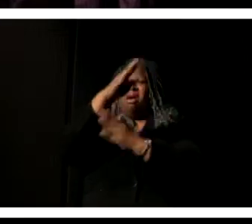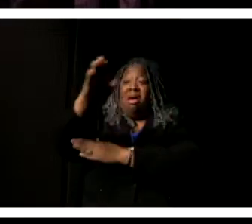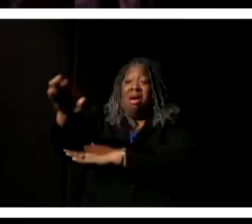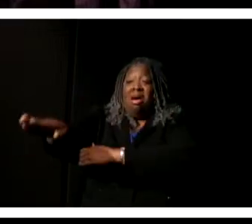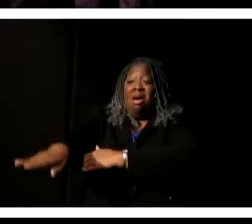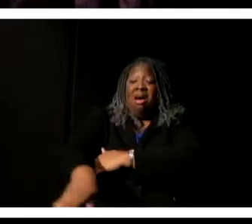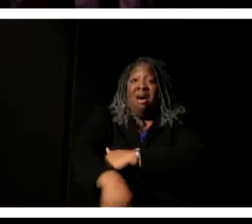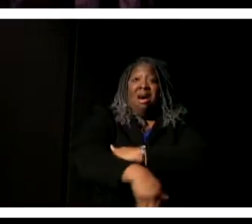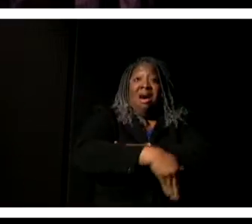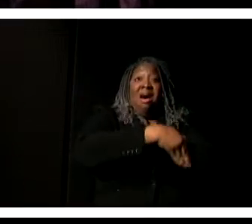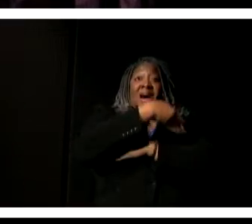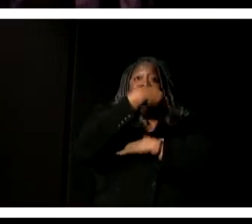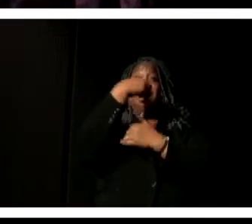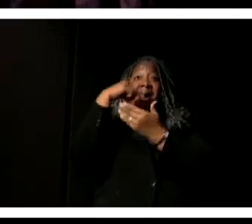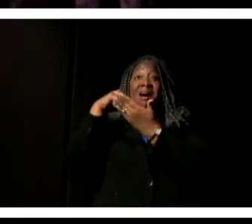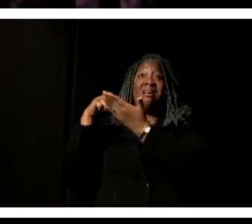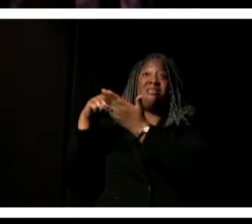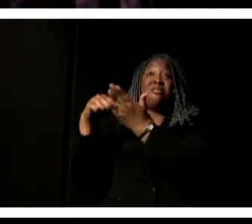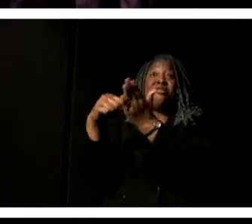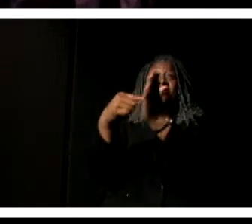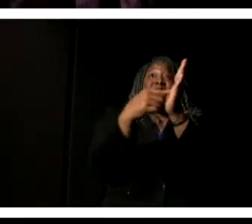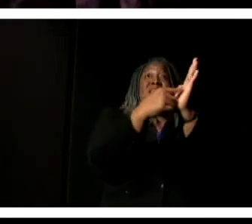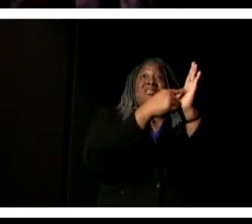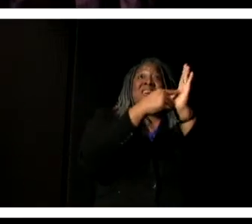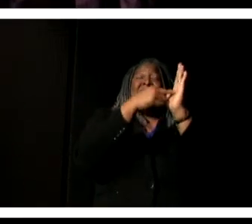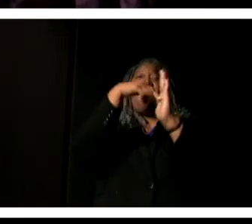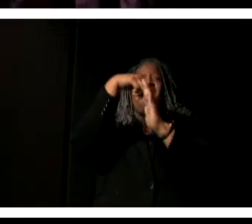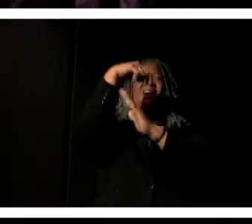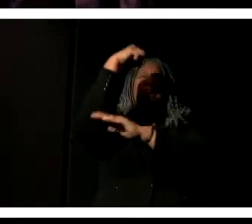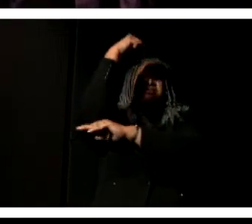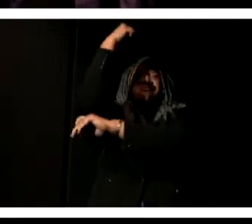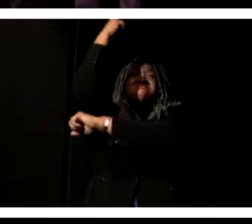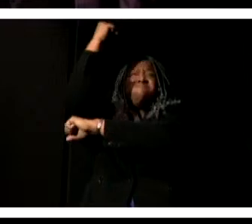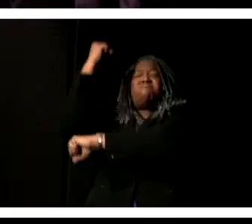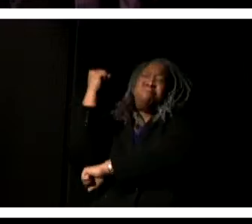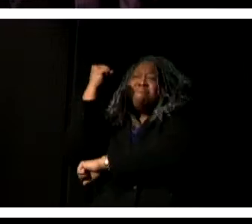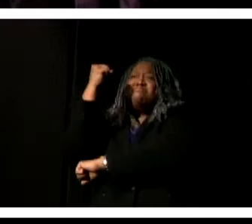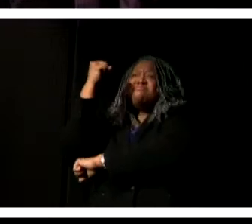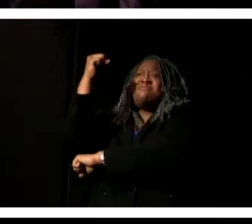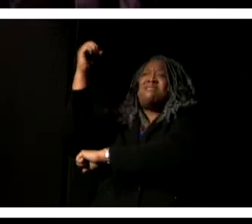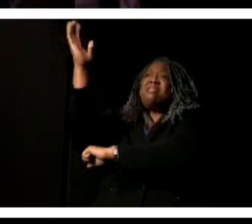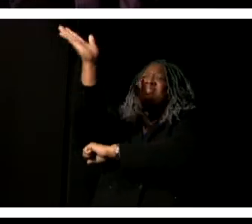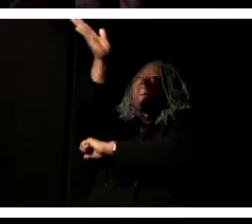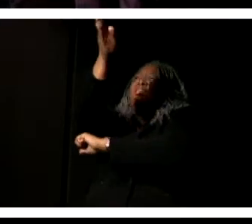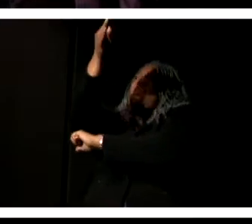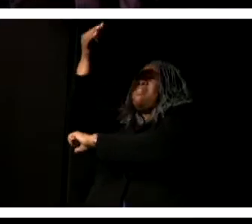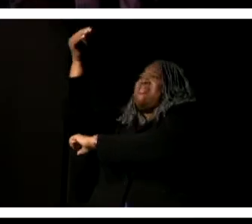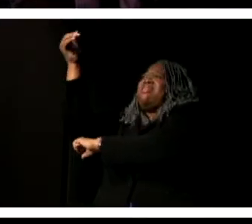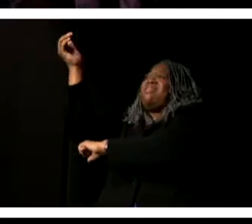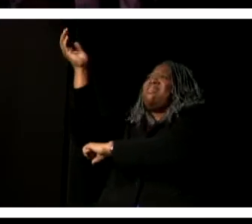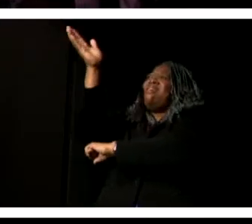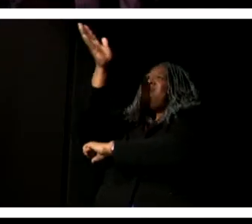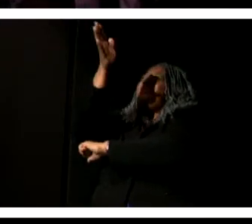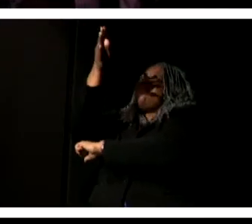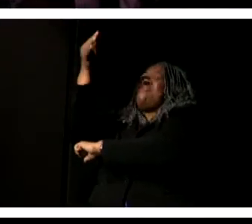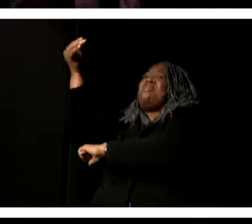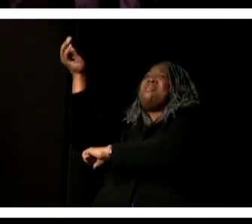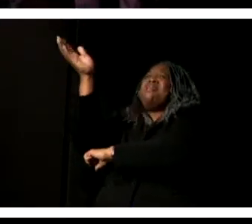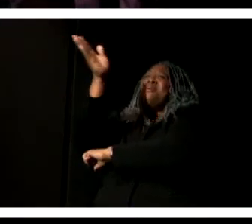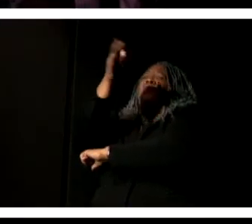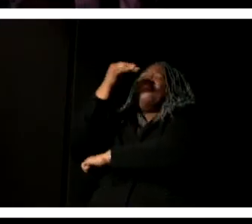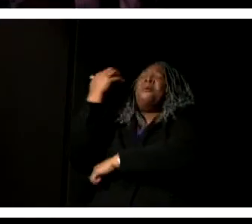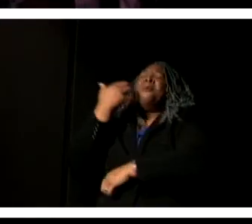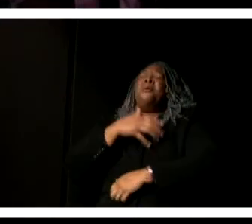the night that our flag was still